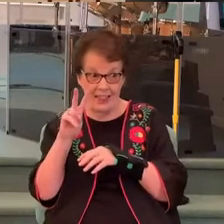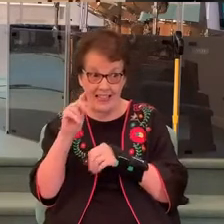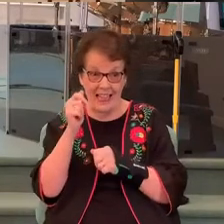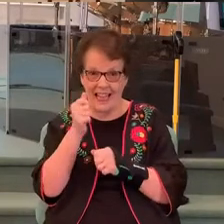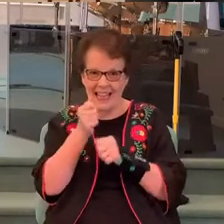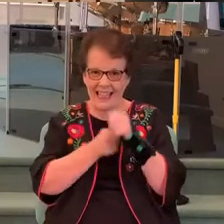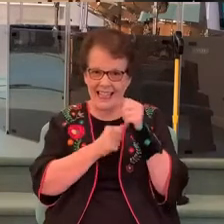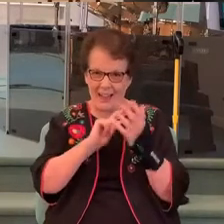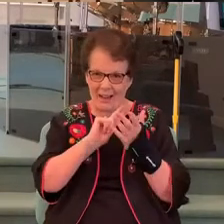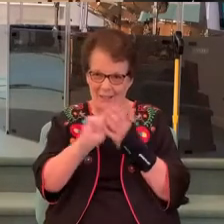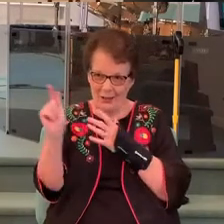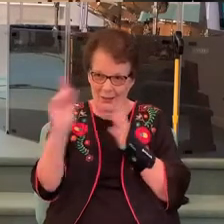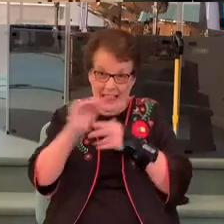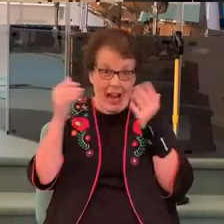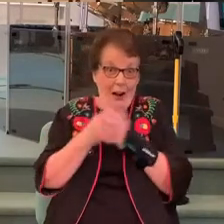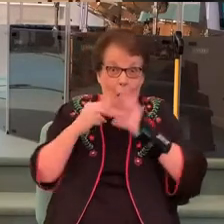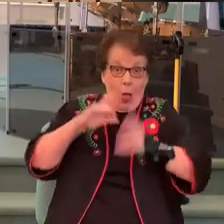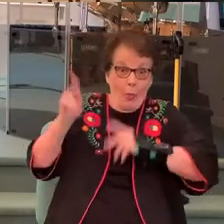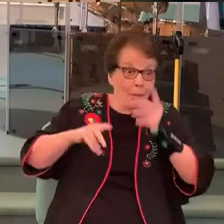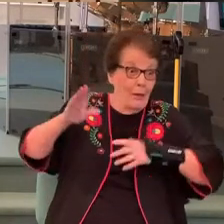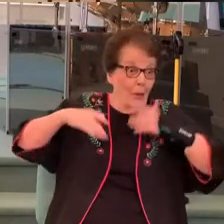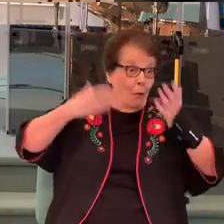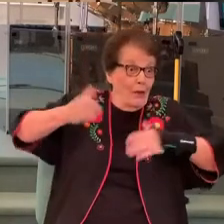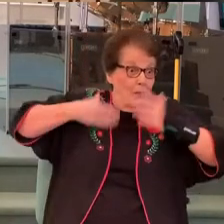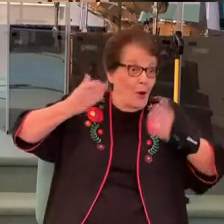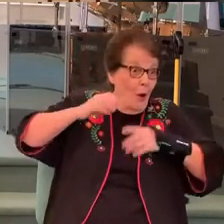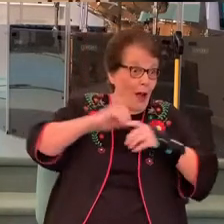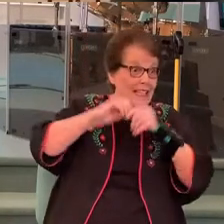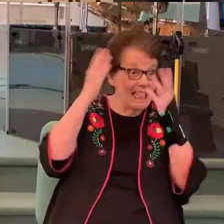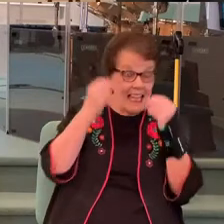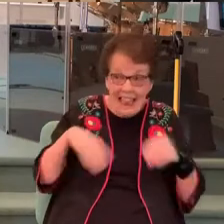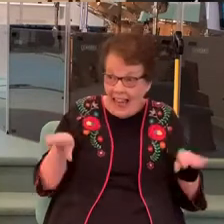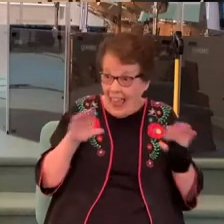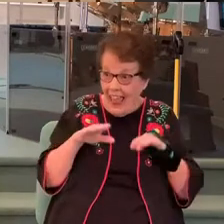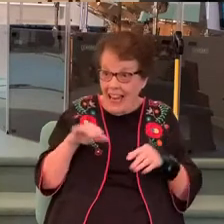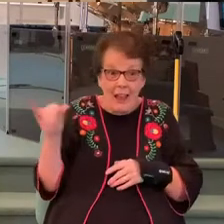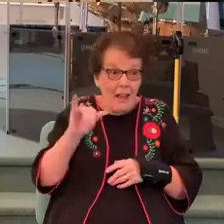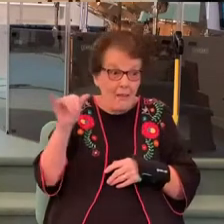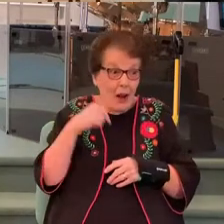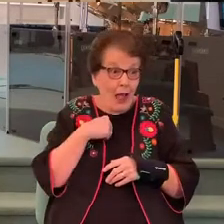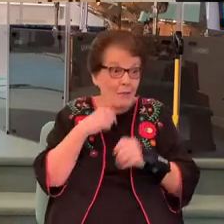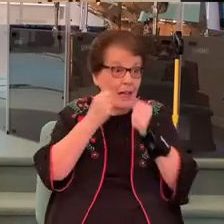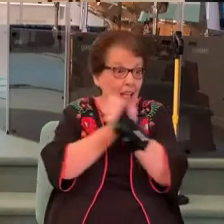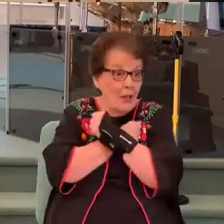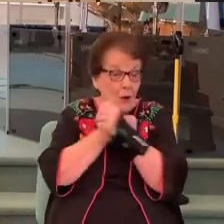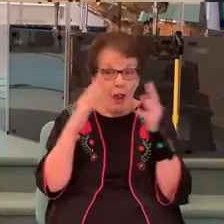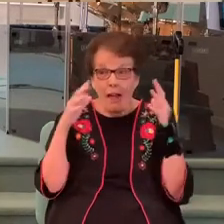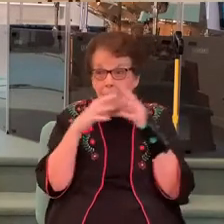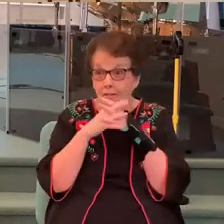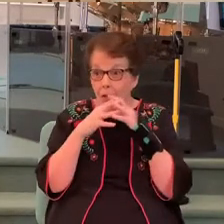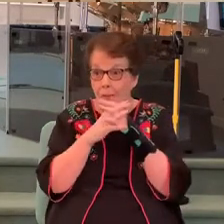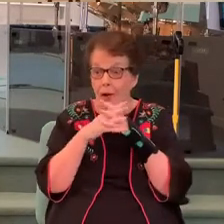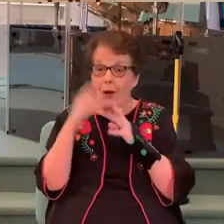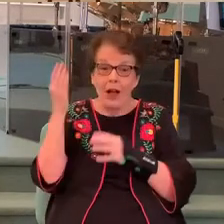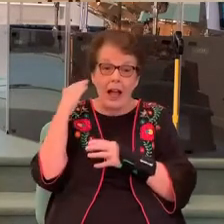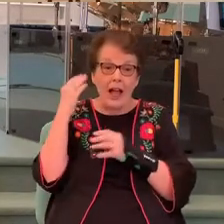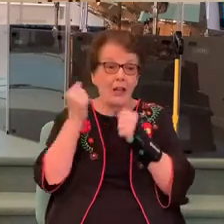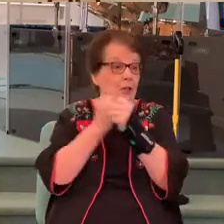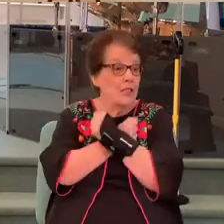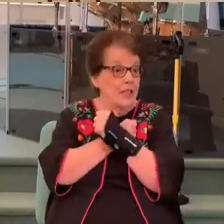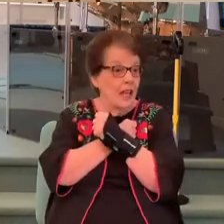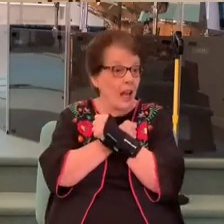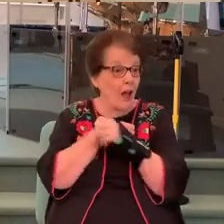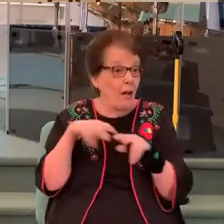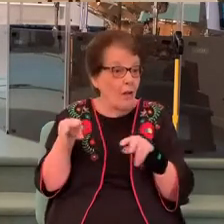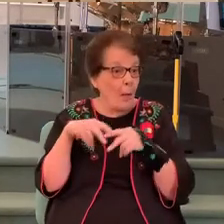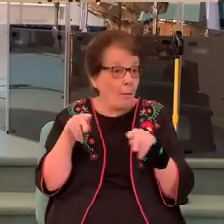land, and life was back to normal. If you're like me, you love football. I love watching it. I used to love playing it, but now my body has betrayed